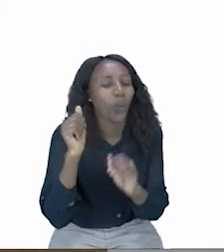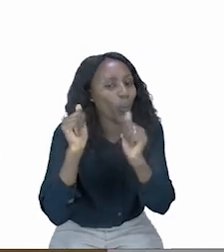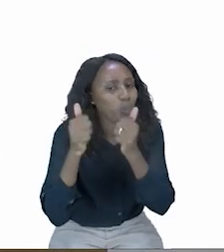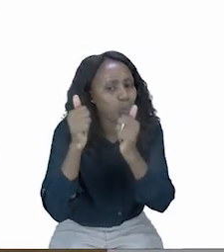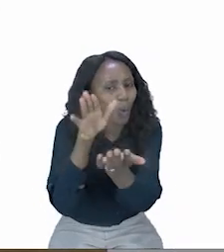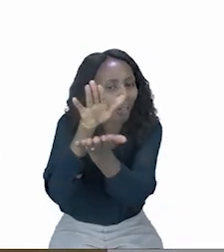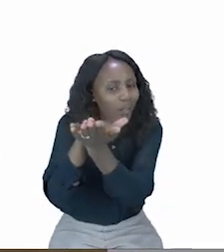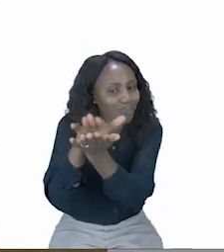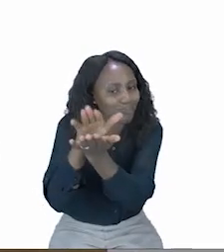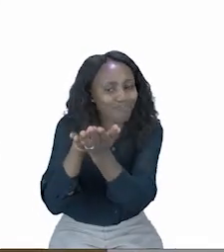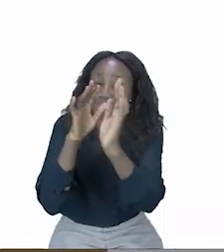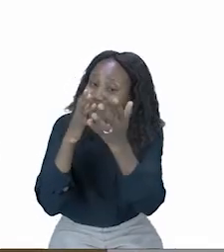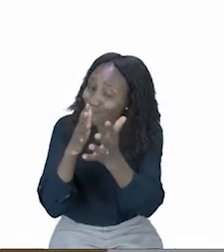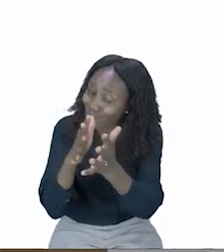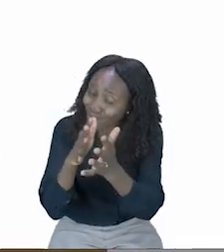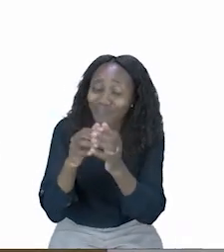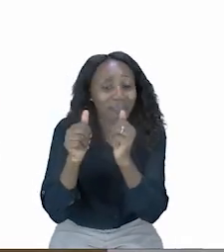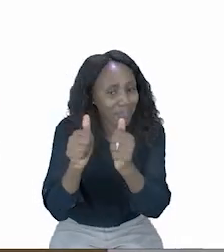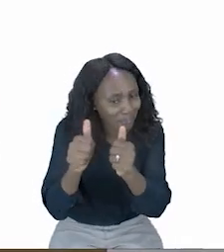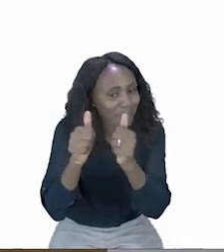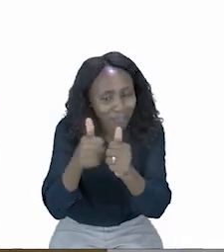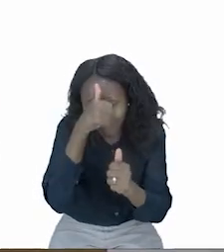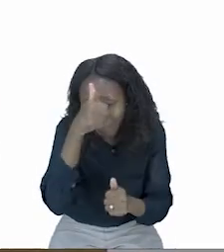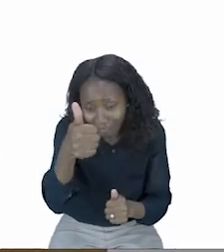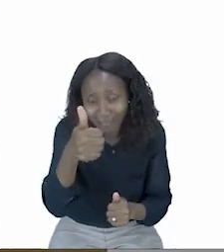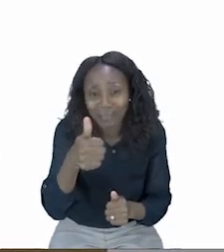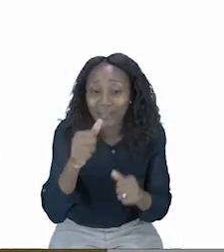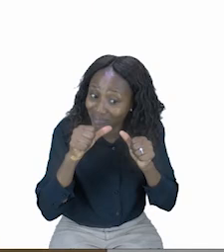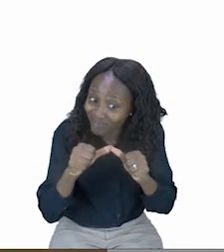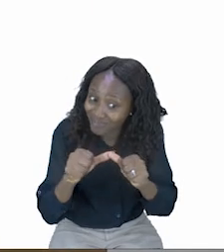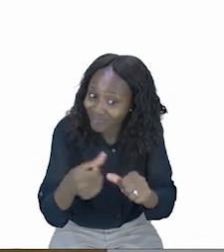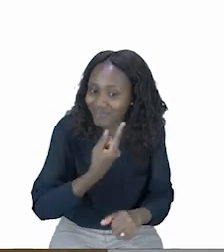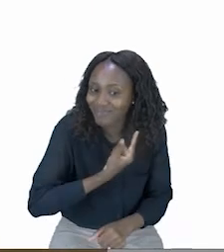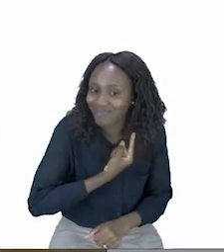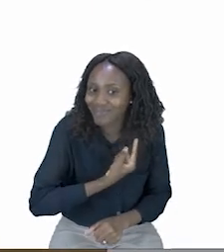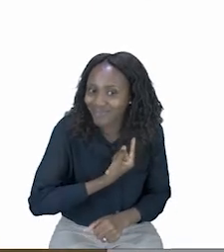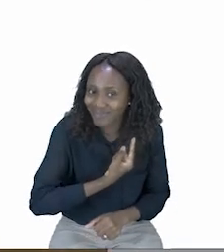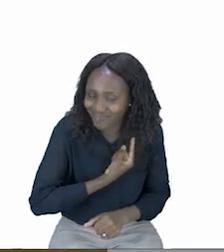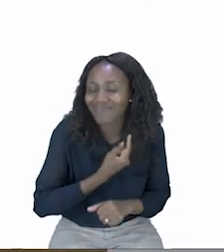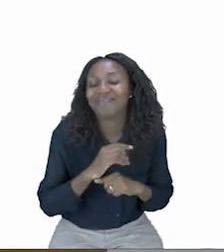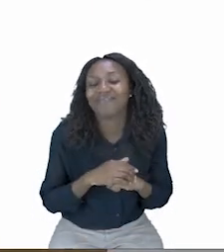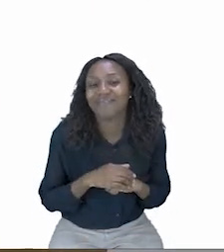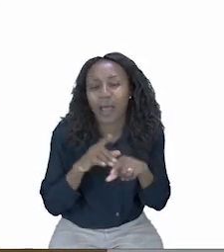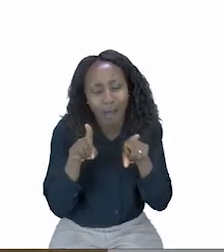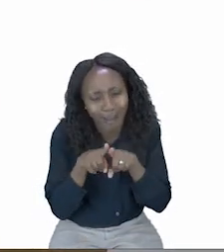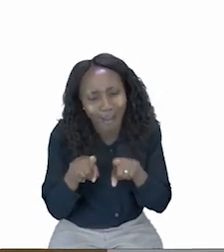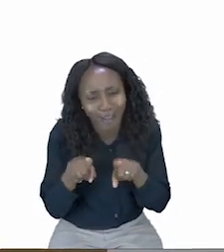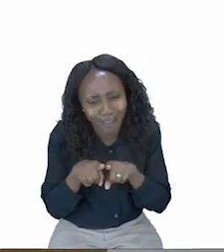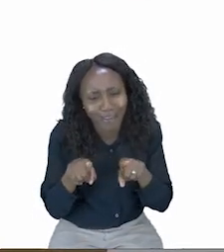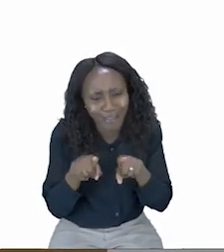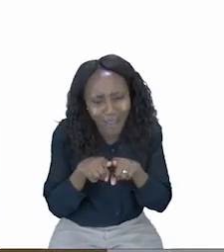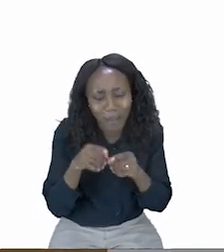grade 3s. Good job. The rest you can do by yourself. And it's almost the same thing on the